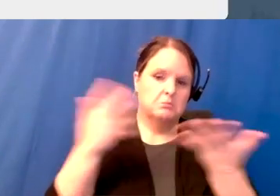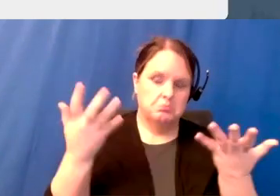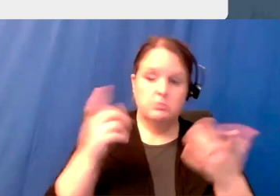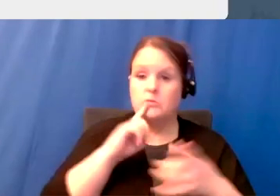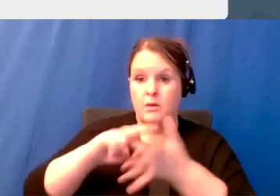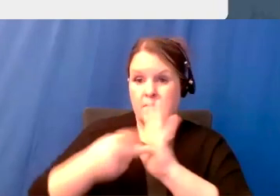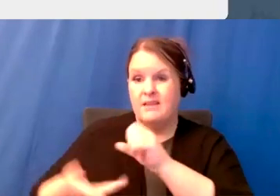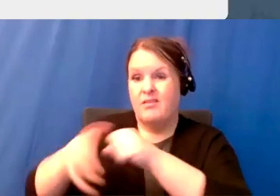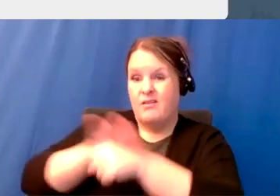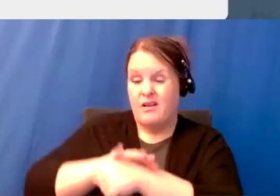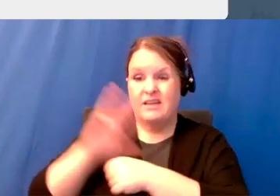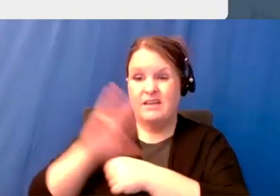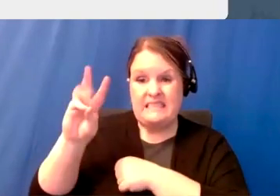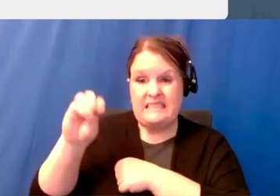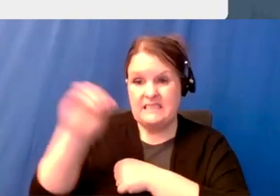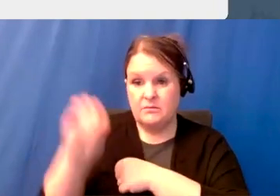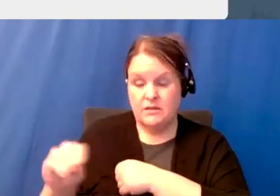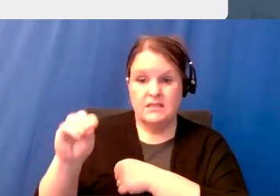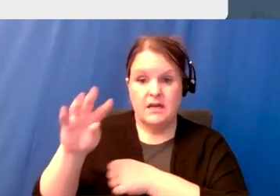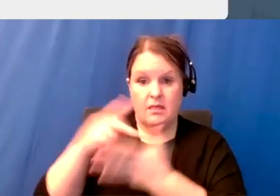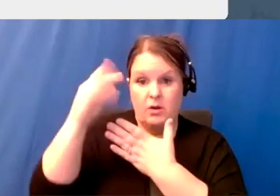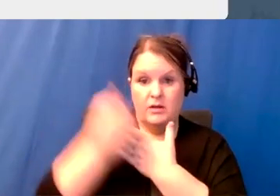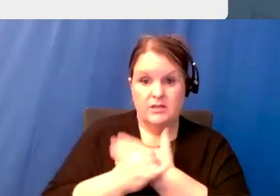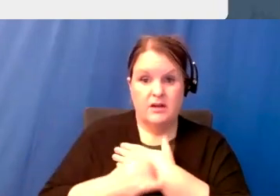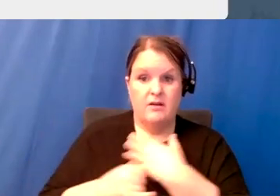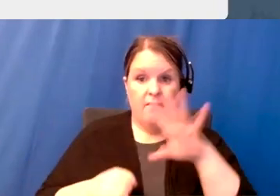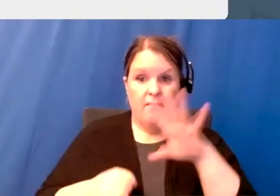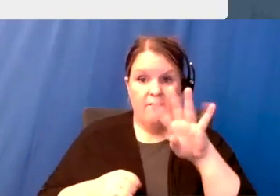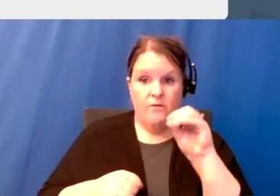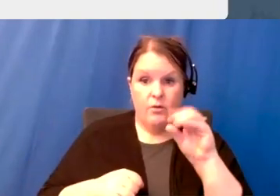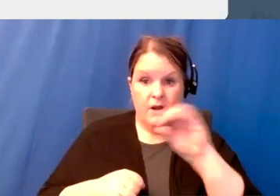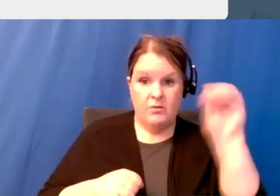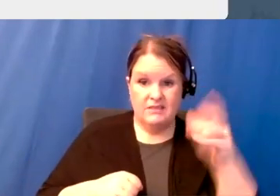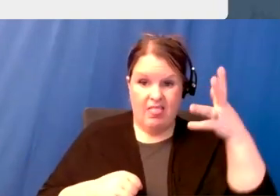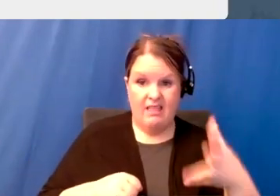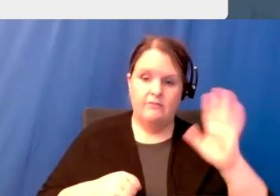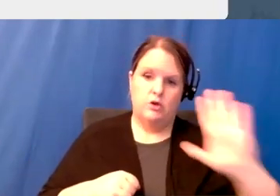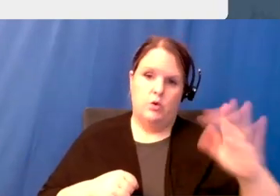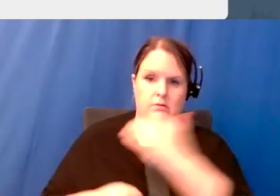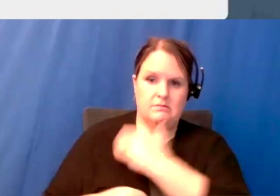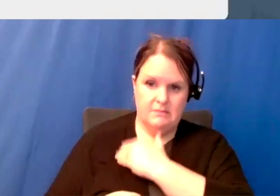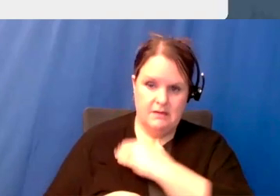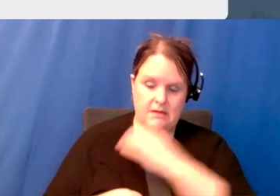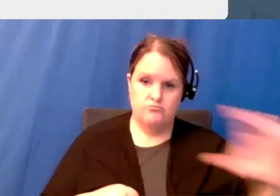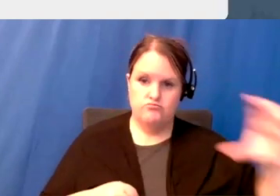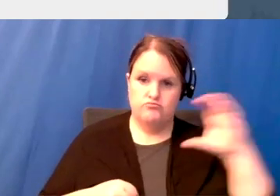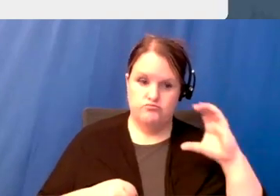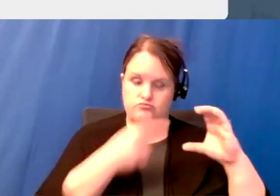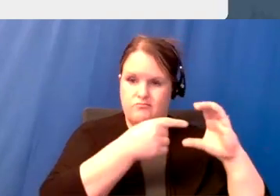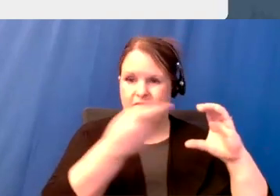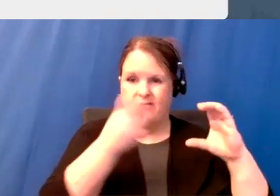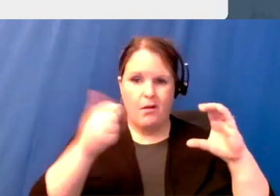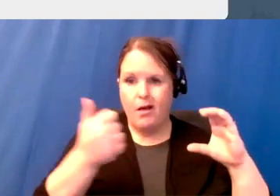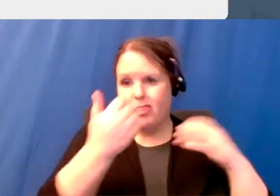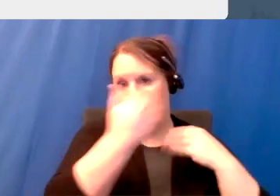covering 60% of the project, and the other 40% needs to be covered by you. So we need to find that from other